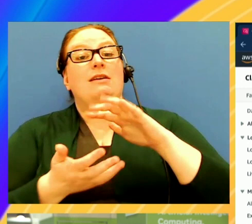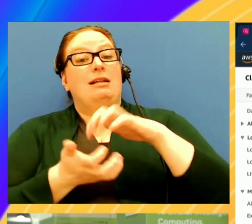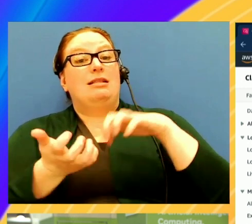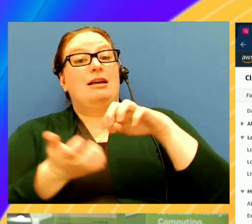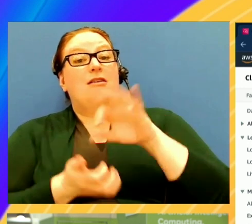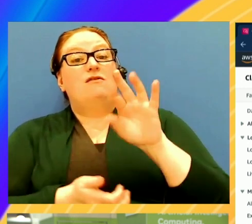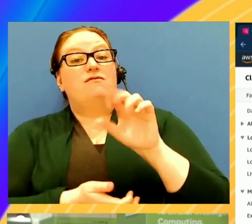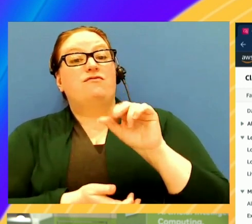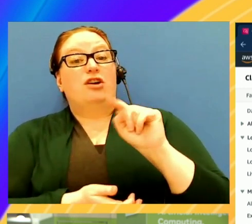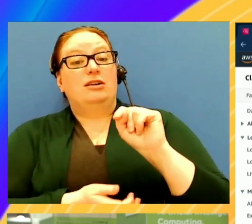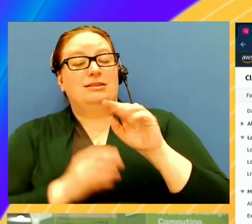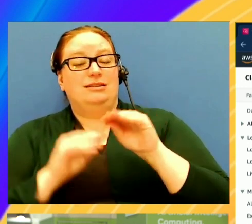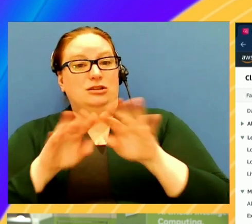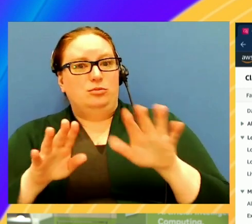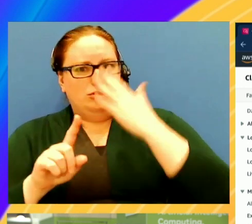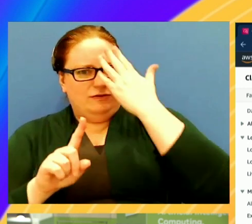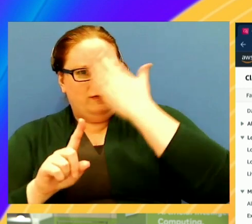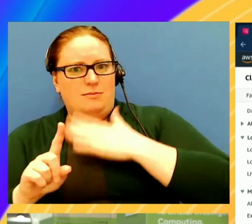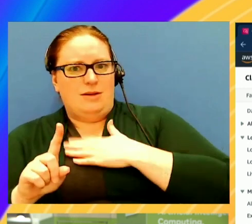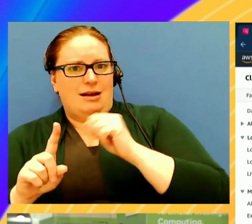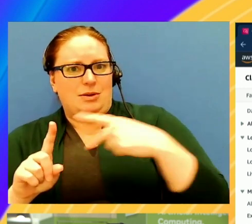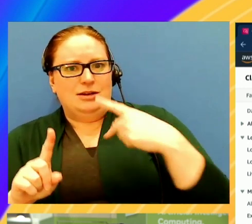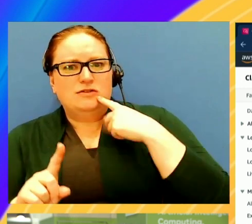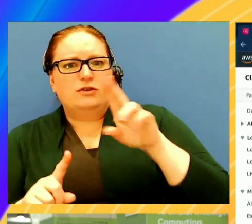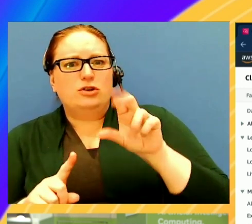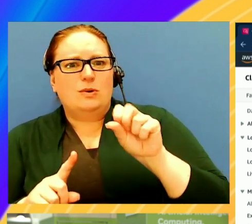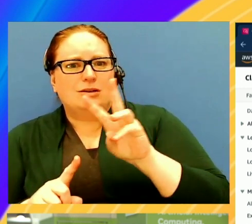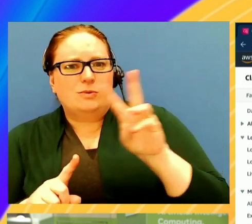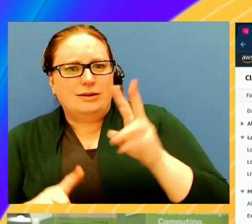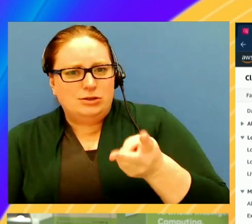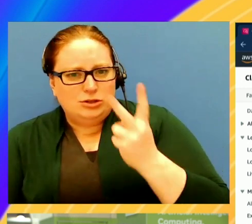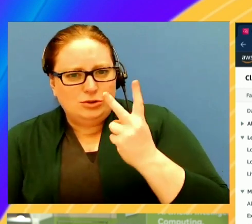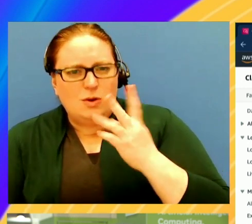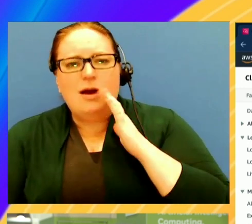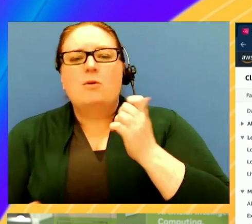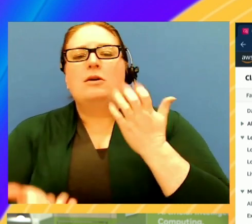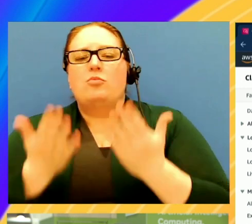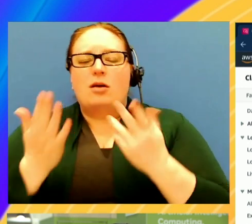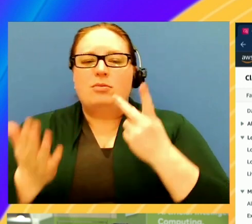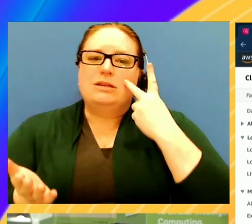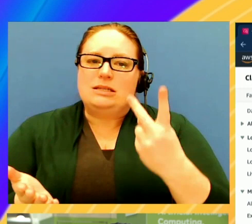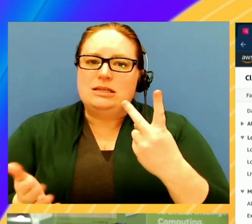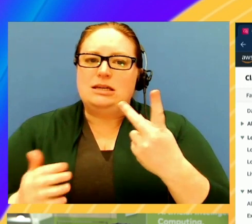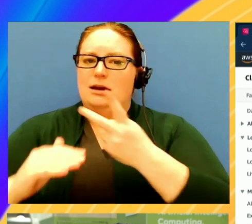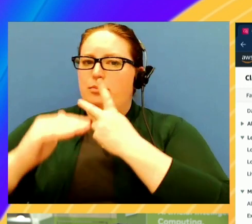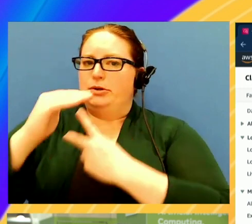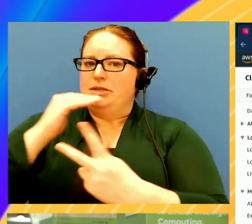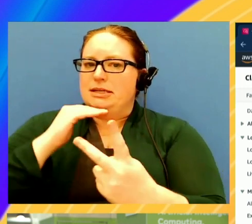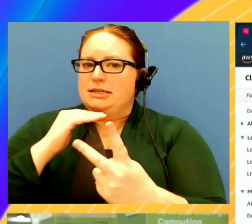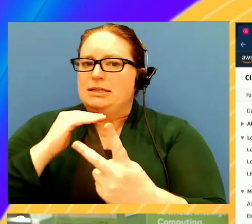front of my application hosted in US West 2, I would probably see a predicted